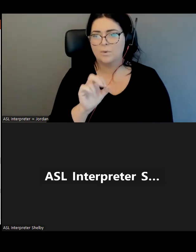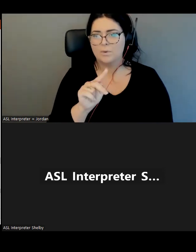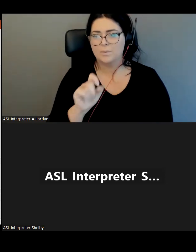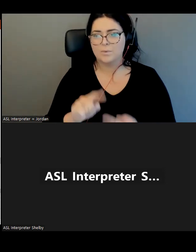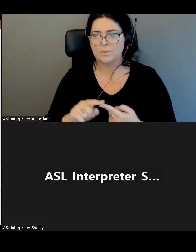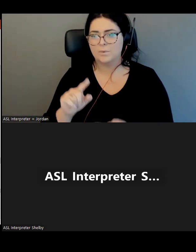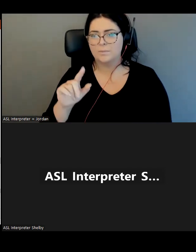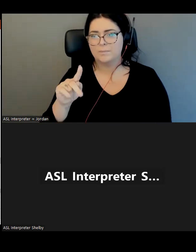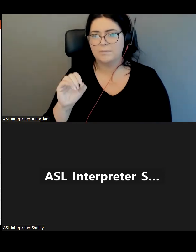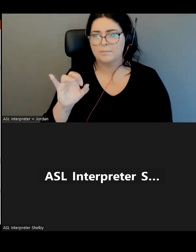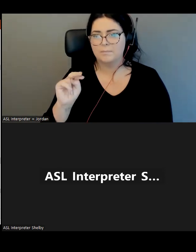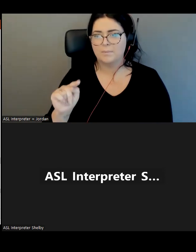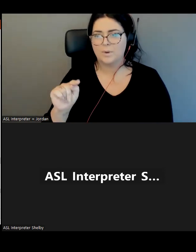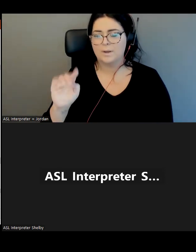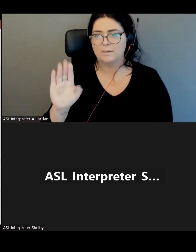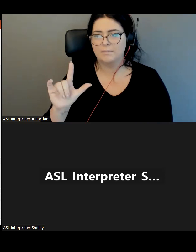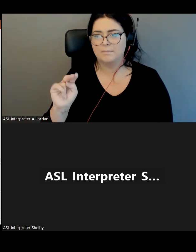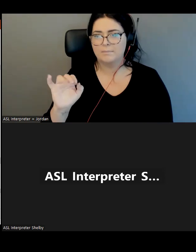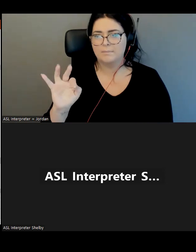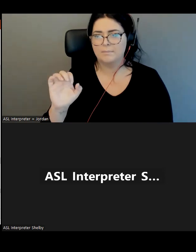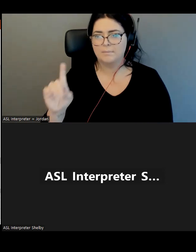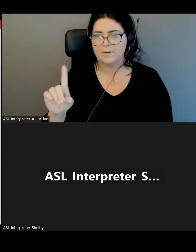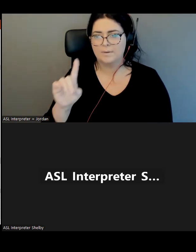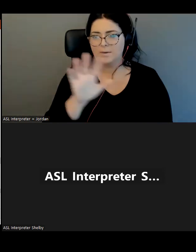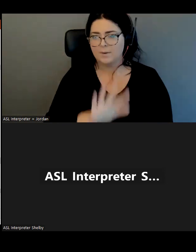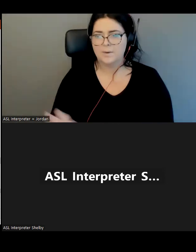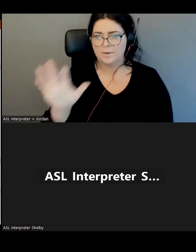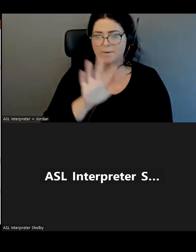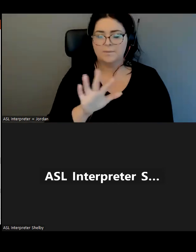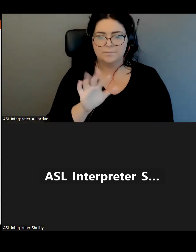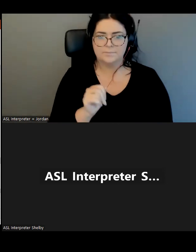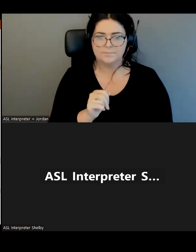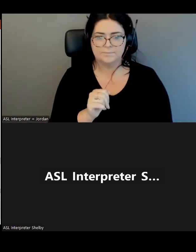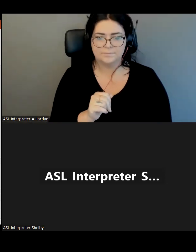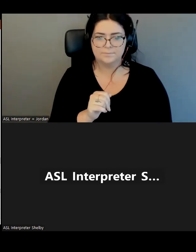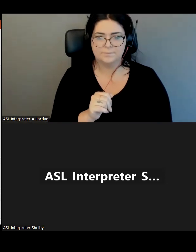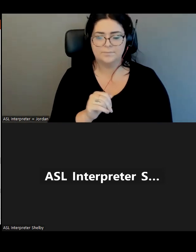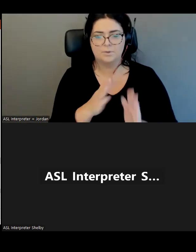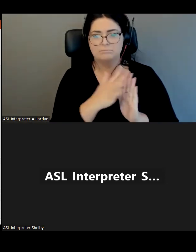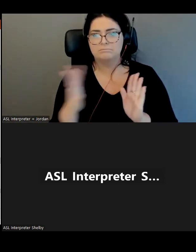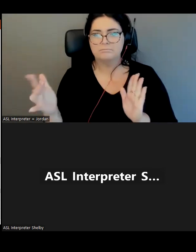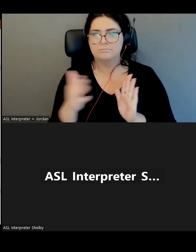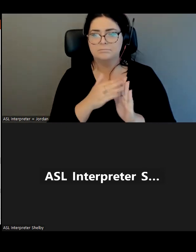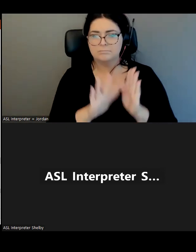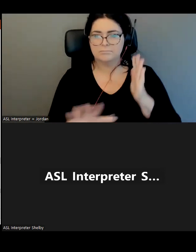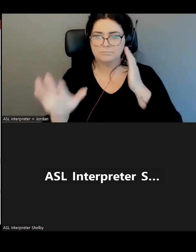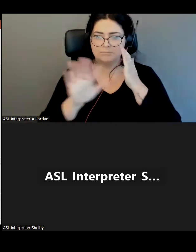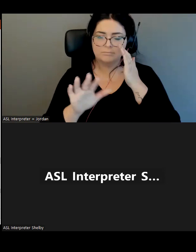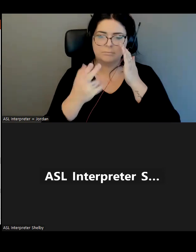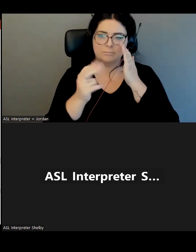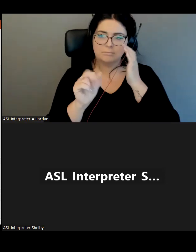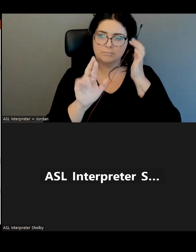all points in between. So that would include the Burin Peninsula, Bonavista, Placentia, and out around Harbour